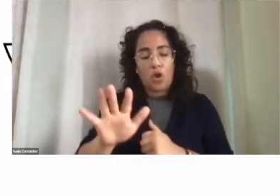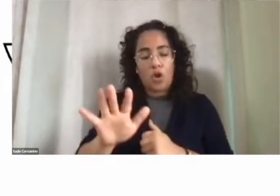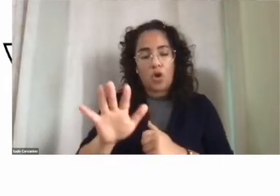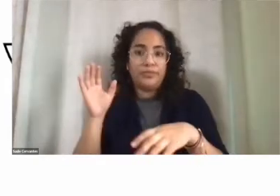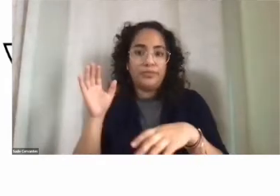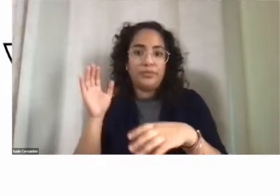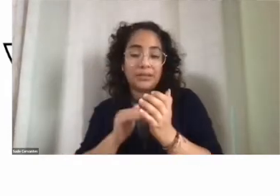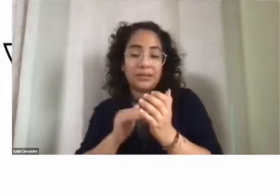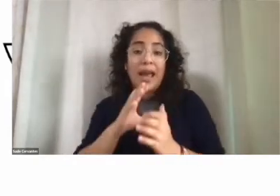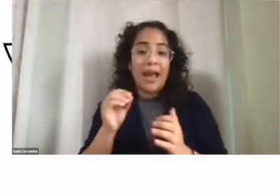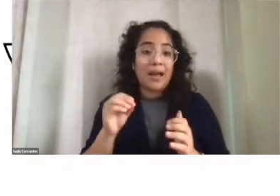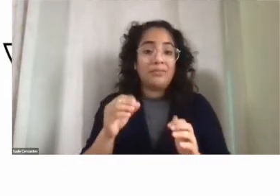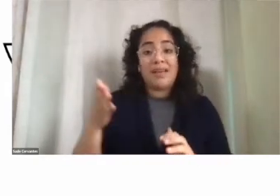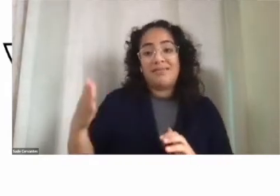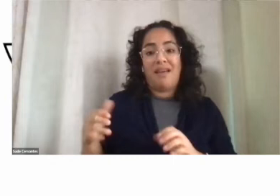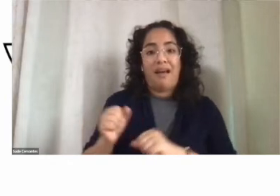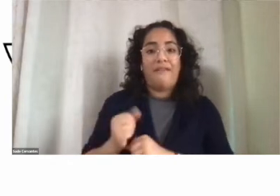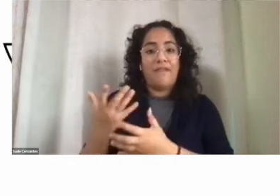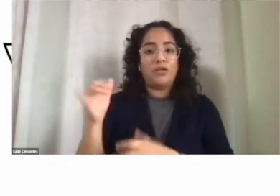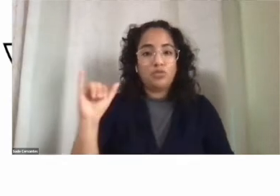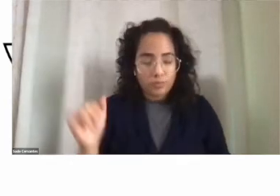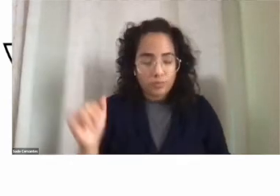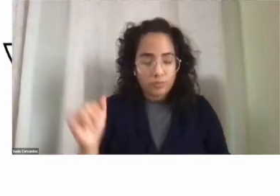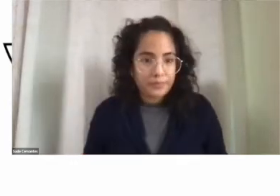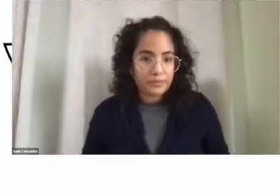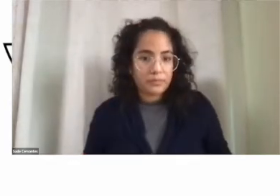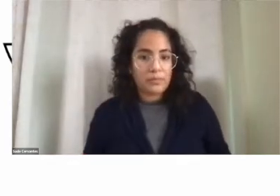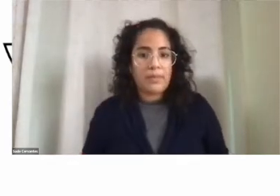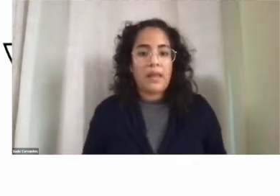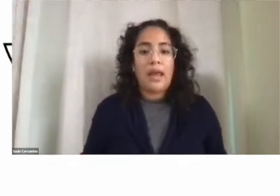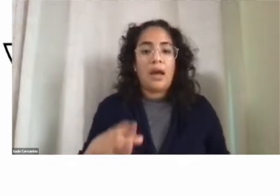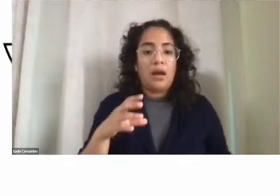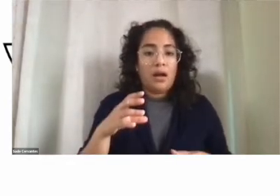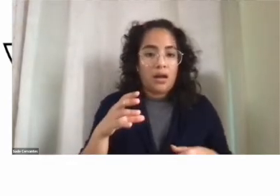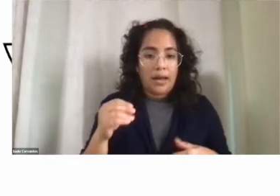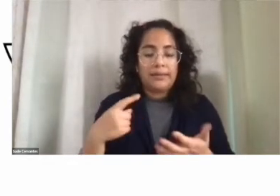also interactions with any of the medications that you might be taking.